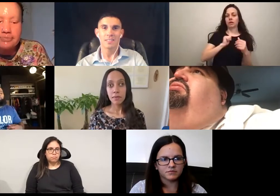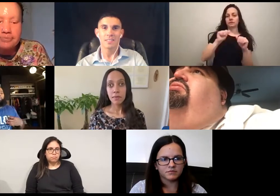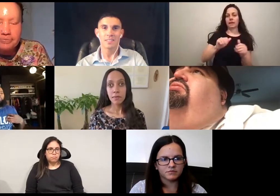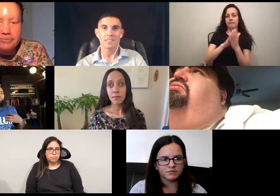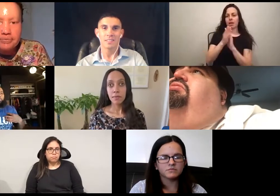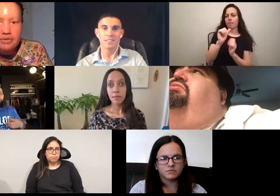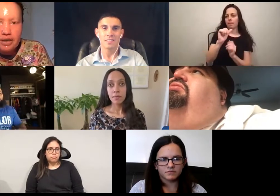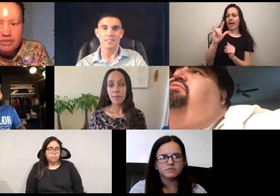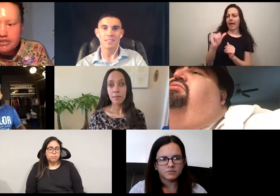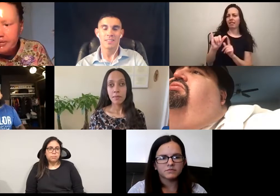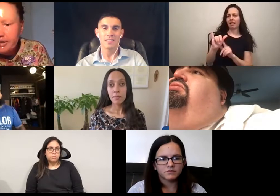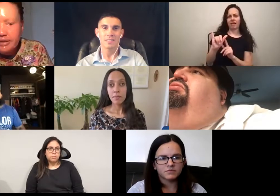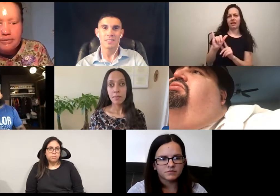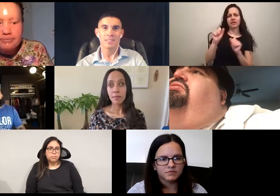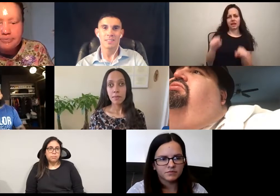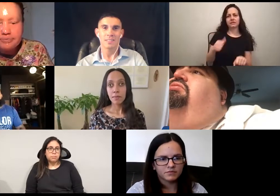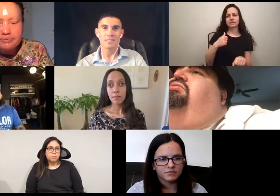ally.